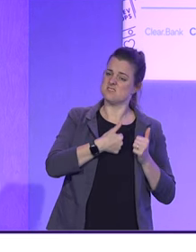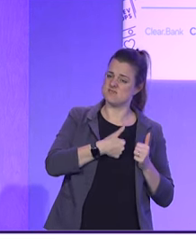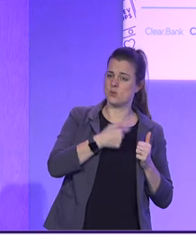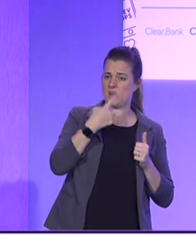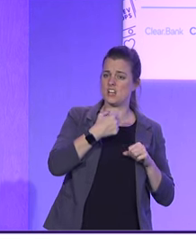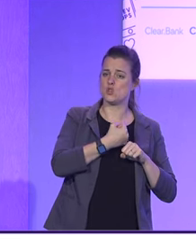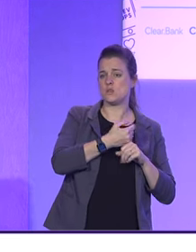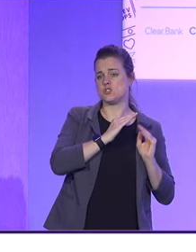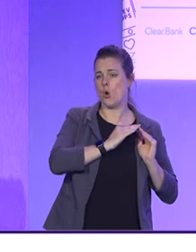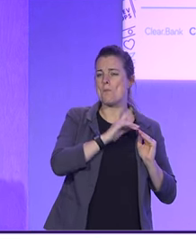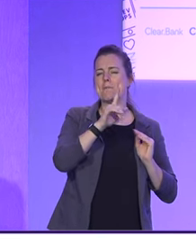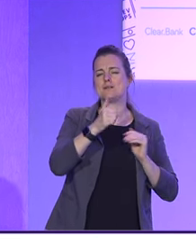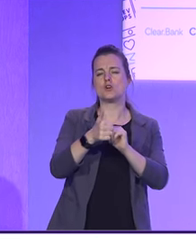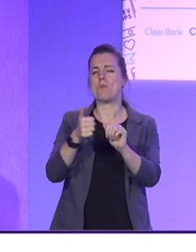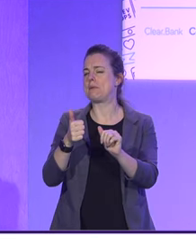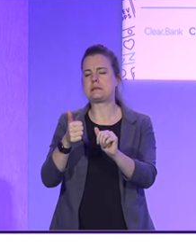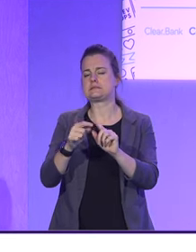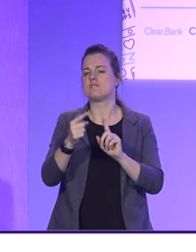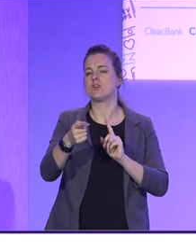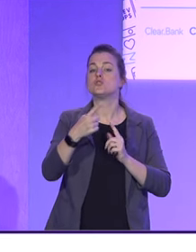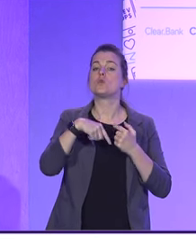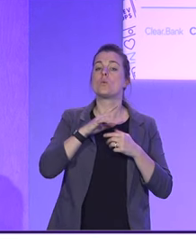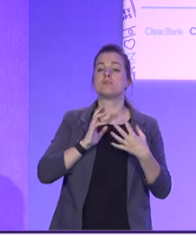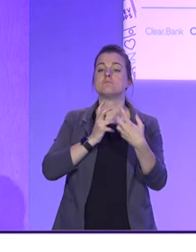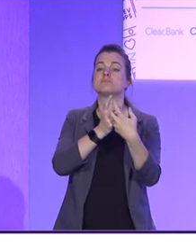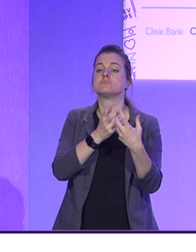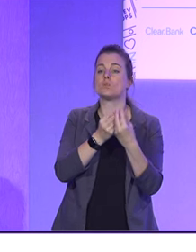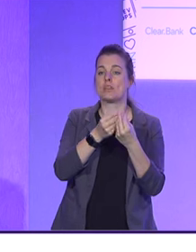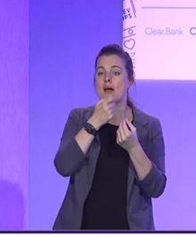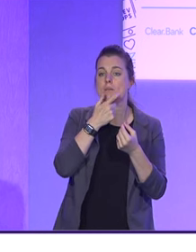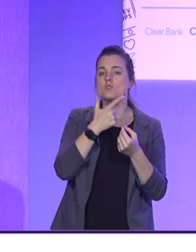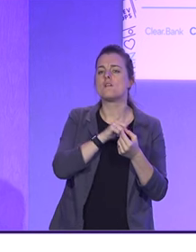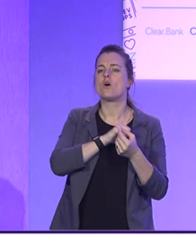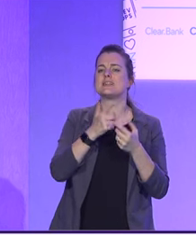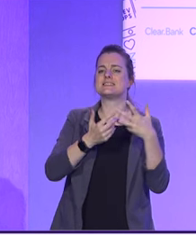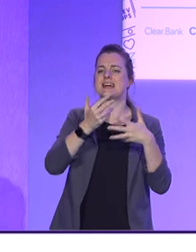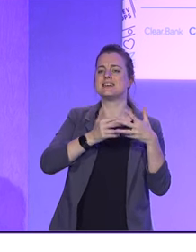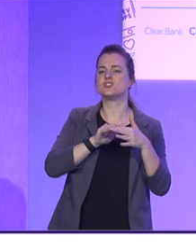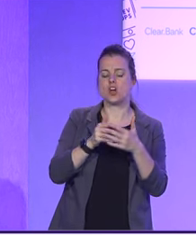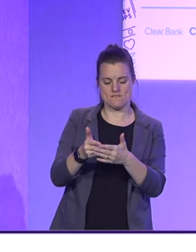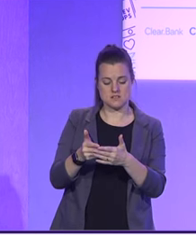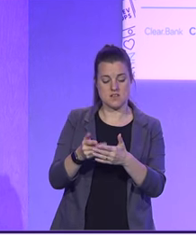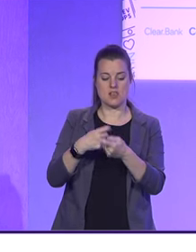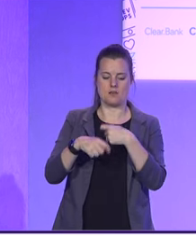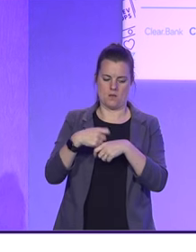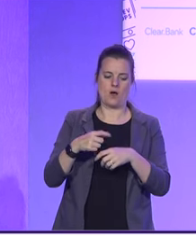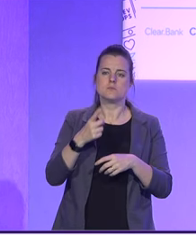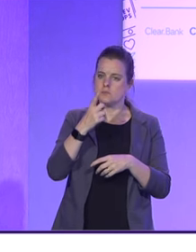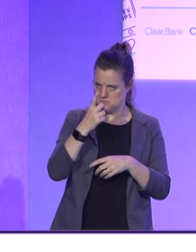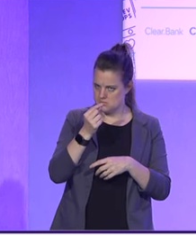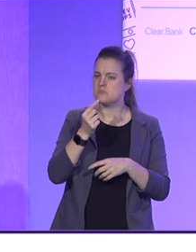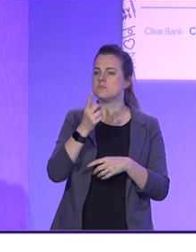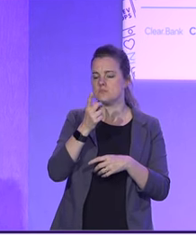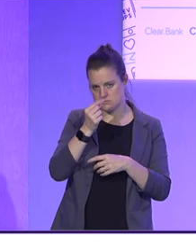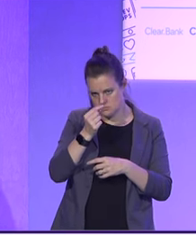same. And if you go with Amazon that provides you the services, that service, very easy for you, you can